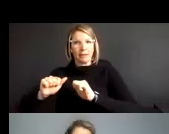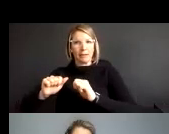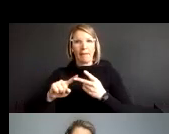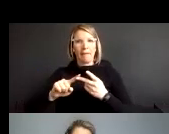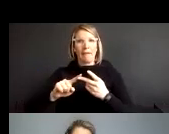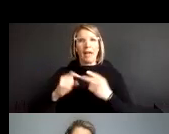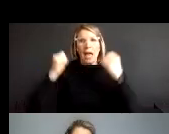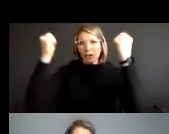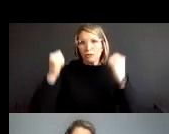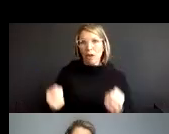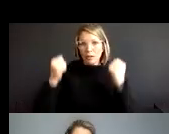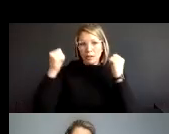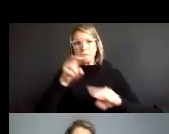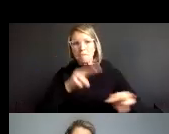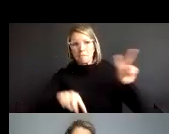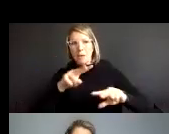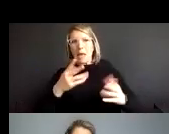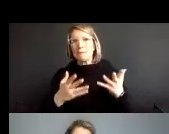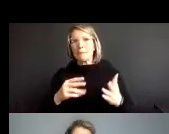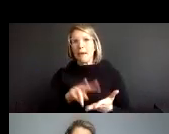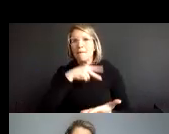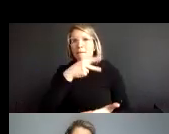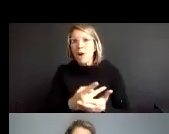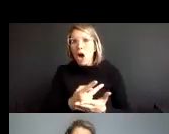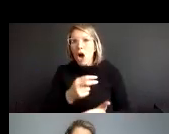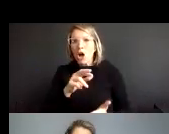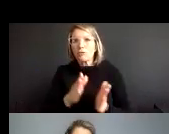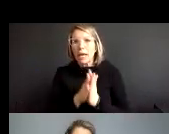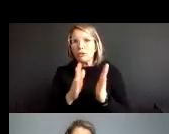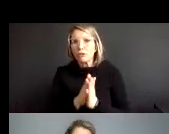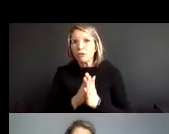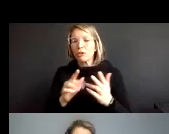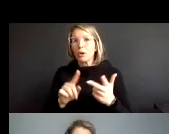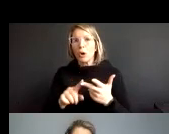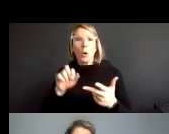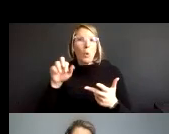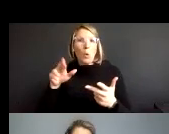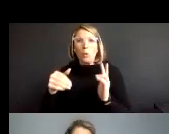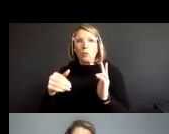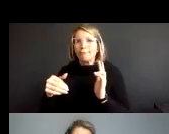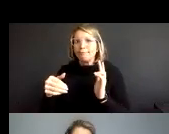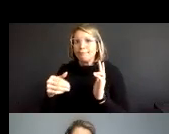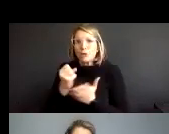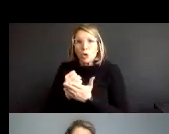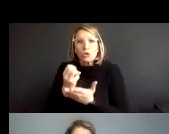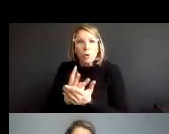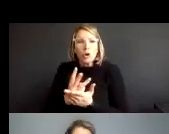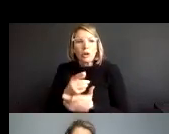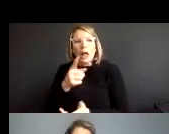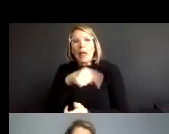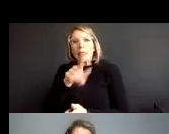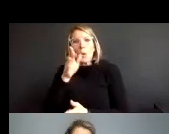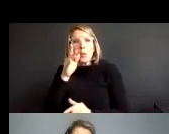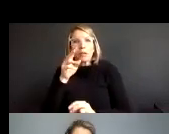falls risk. So maybe a physiotherapy would look at that part of it. Or maybe, maybe social work could complete a clinical